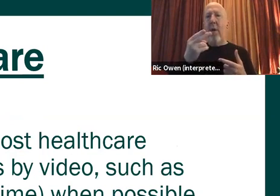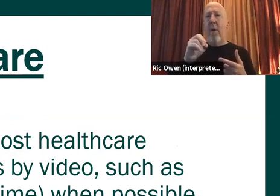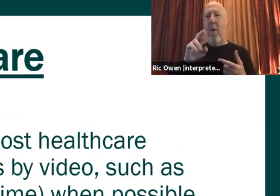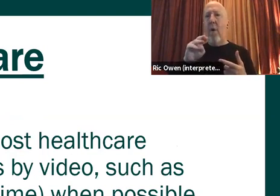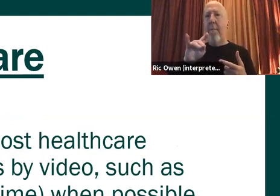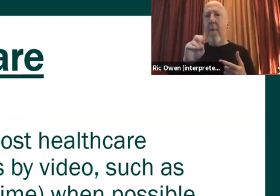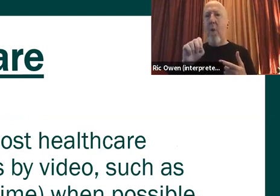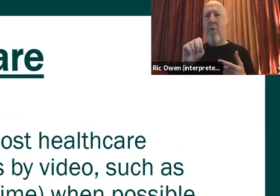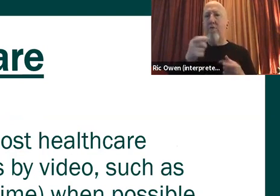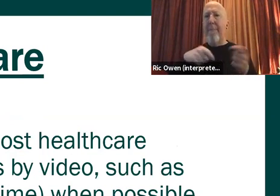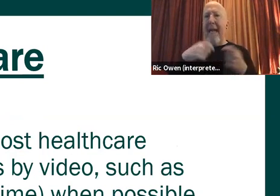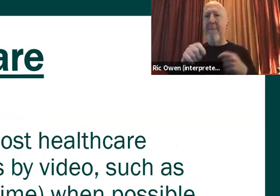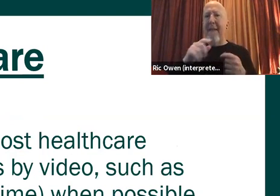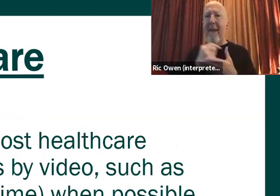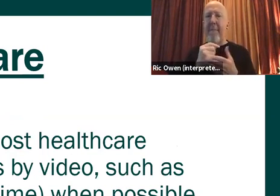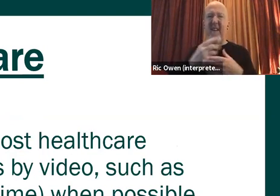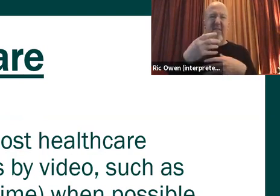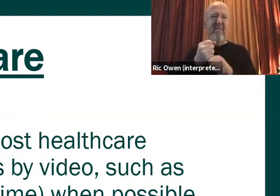known as HRT.